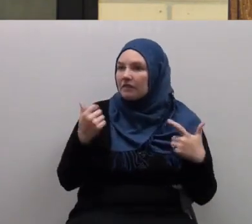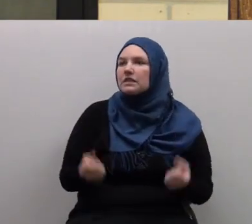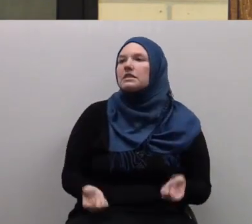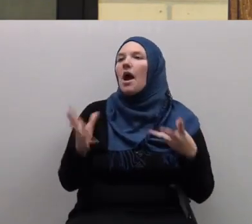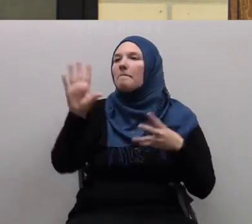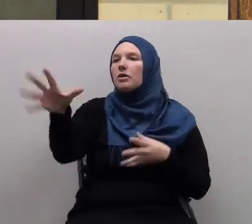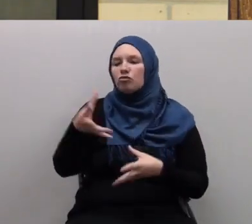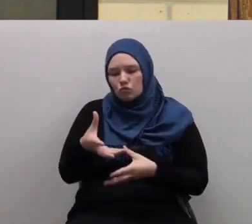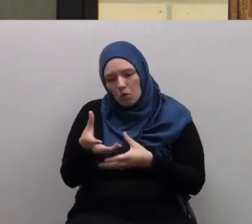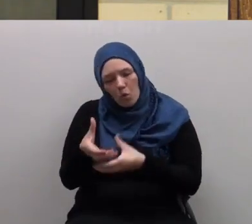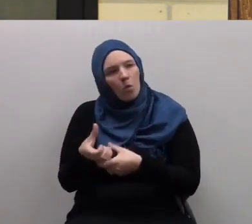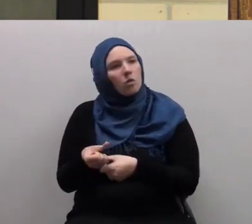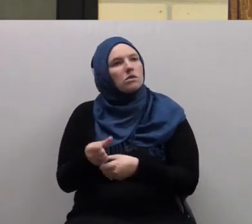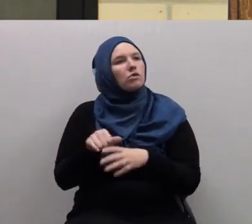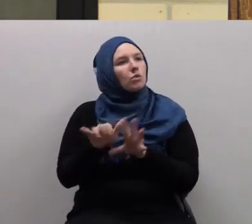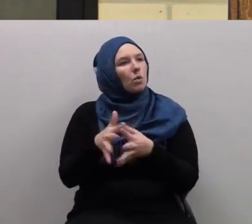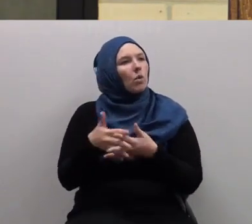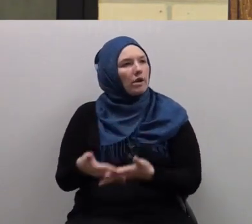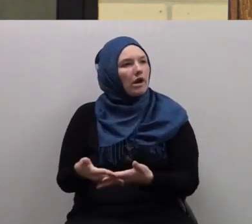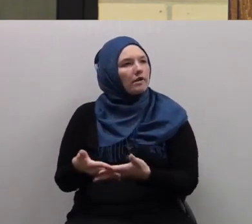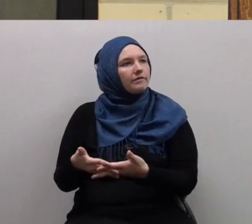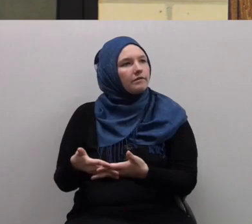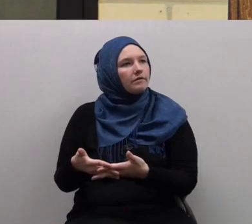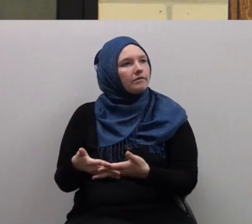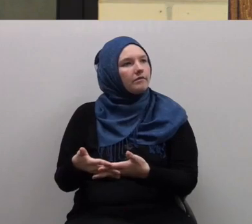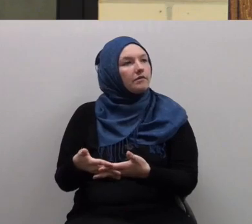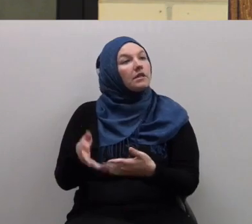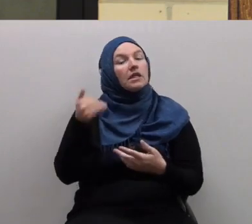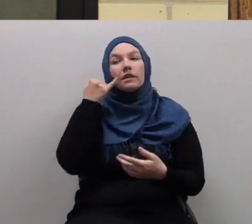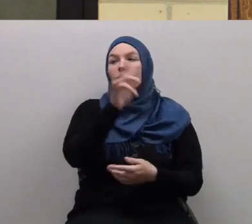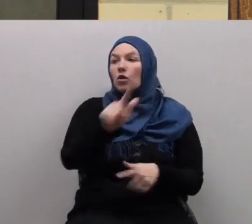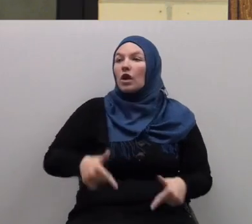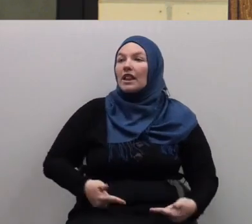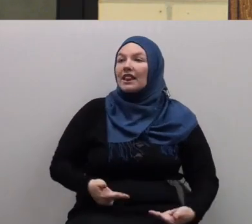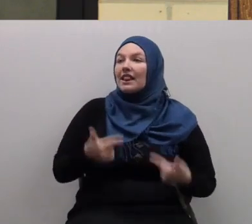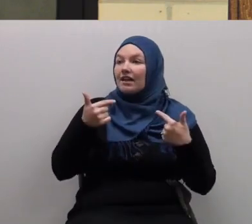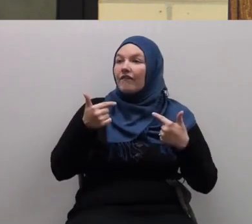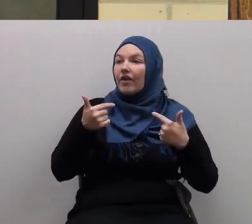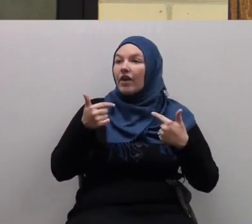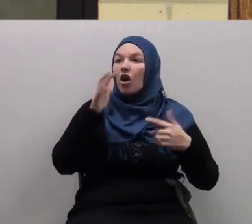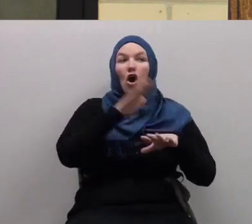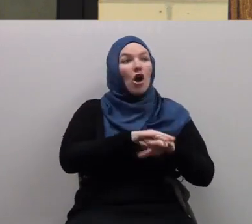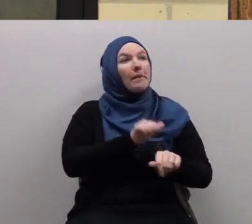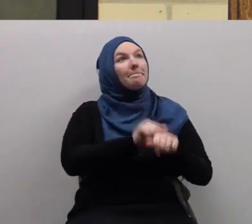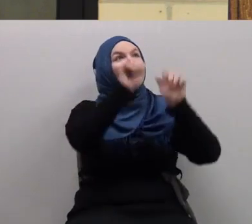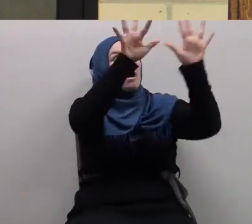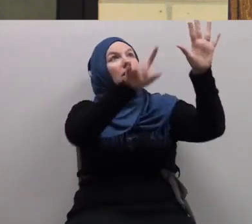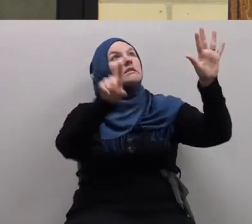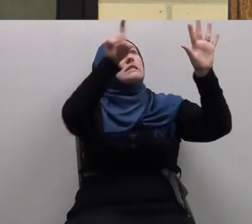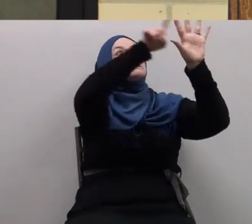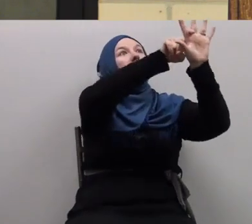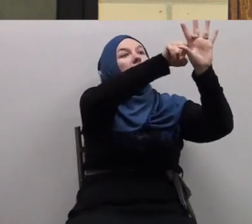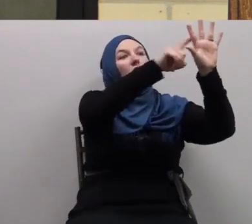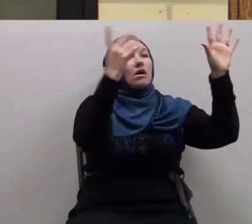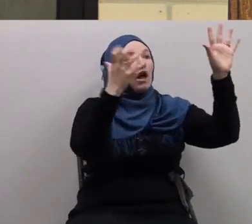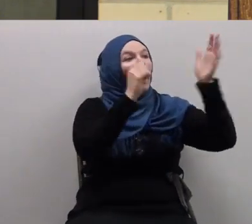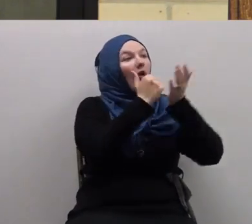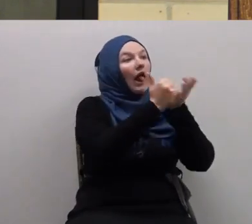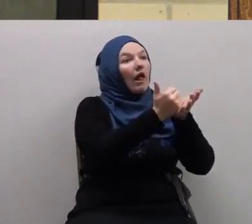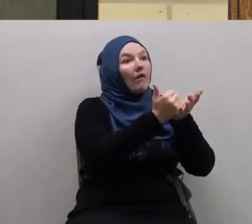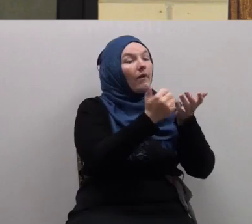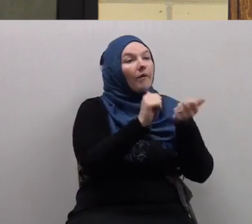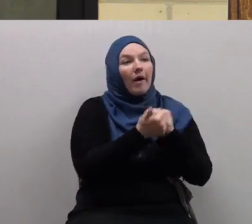Quran, especially when you are living on a cliffhanger. When your life is